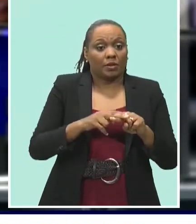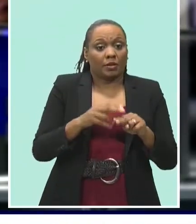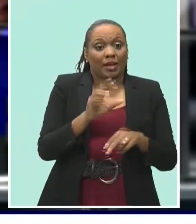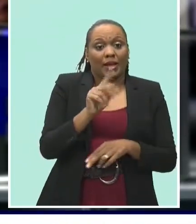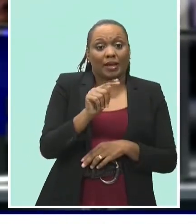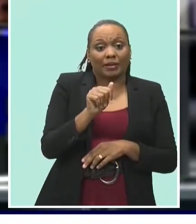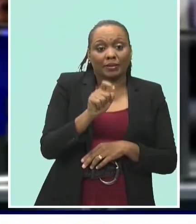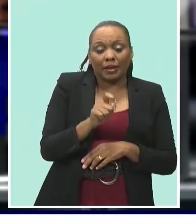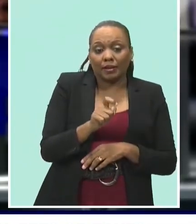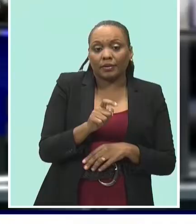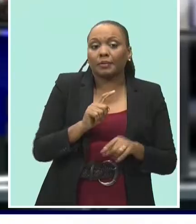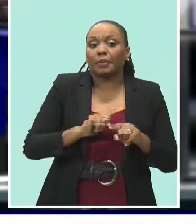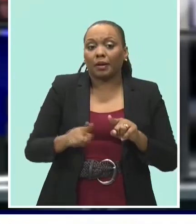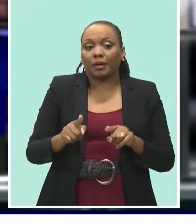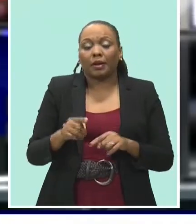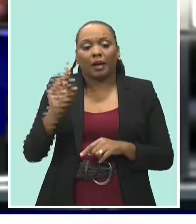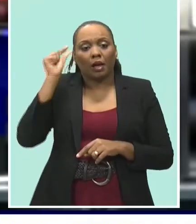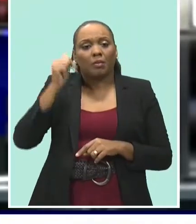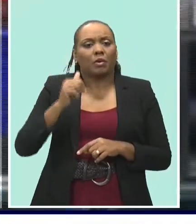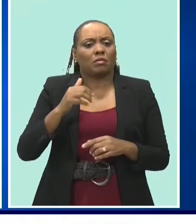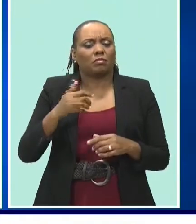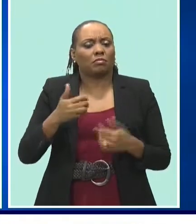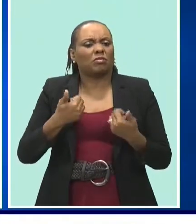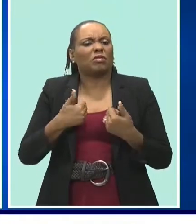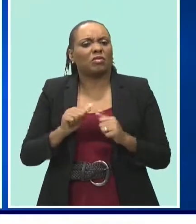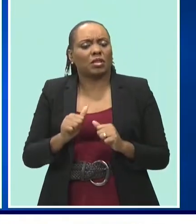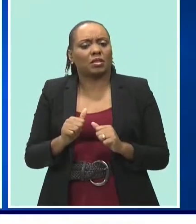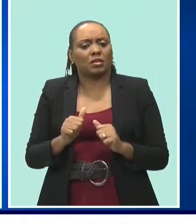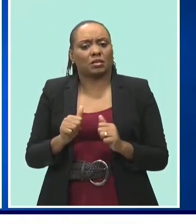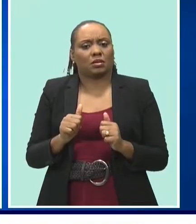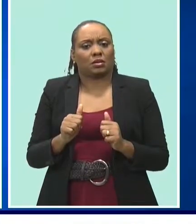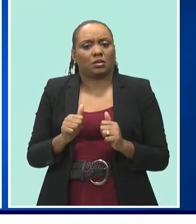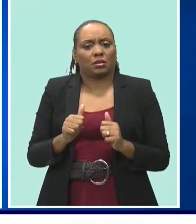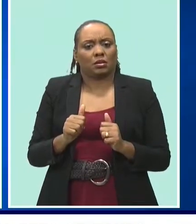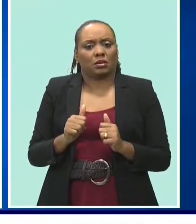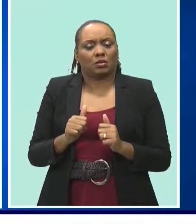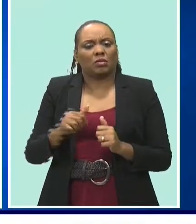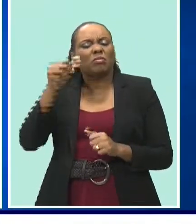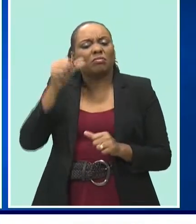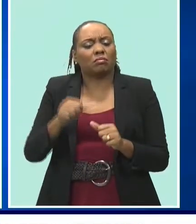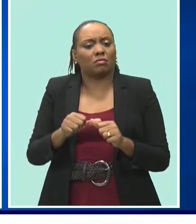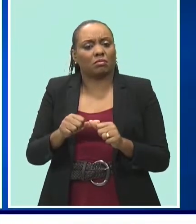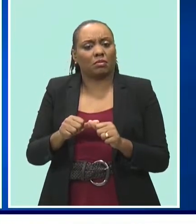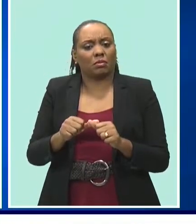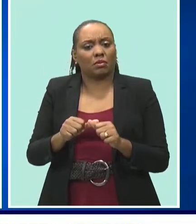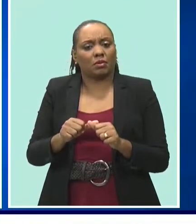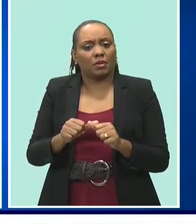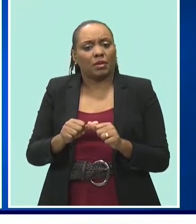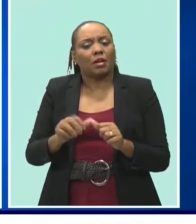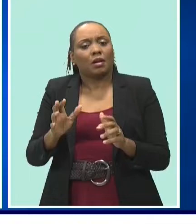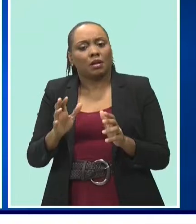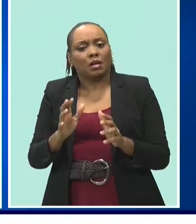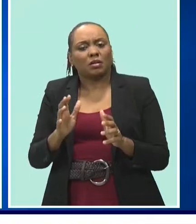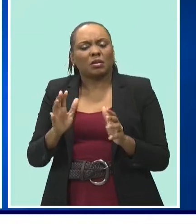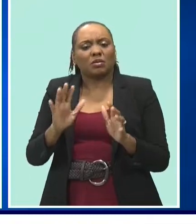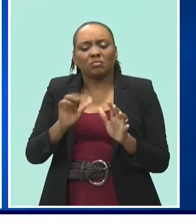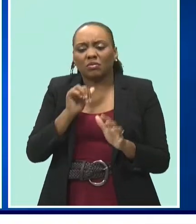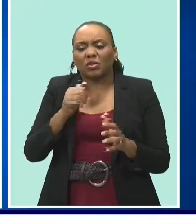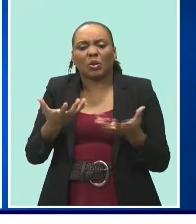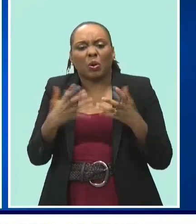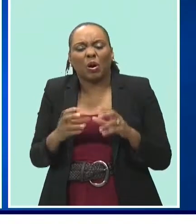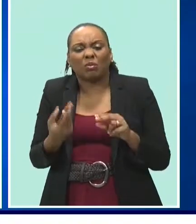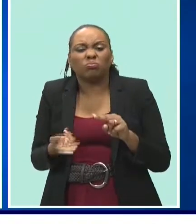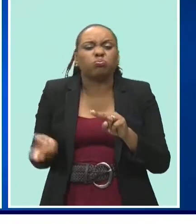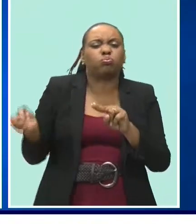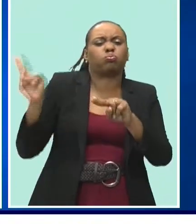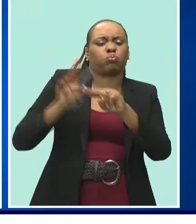sensitive in all that it does. Part of the difficulty is that Barbados became accustomed to no one wanting to confront